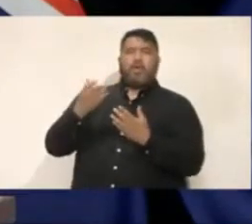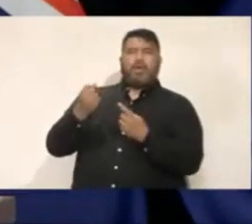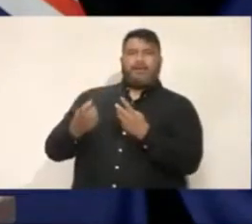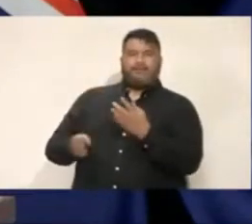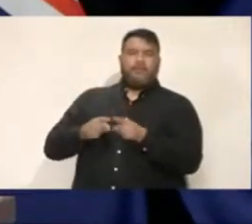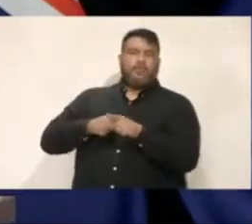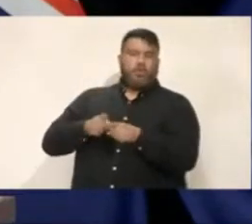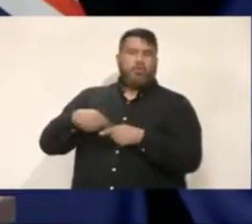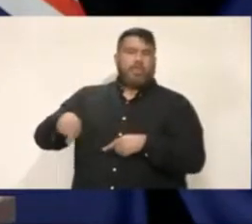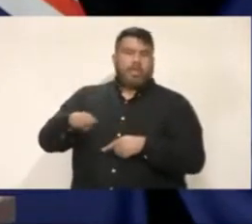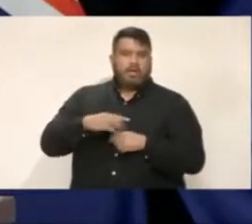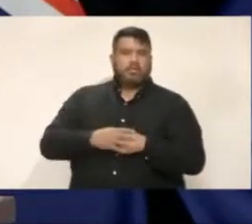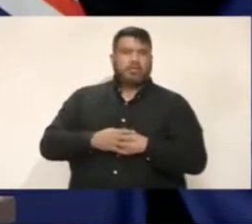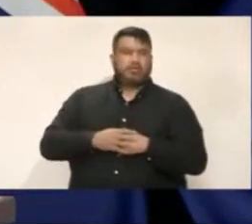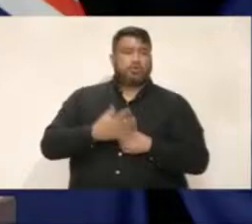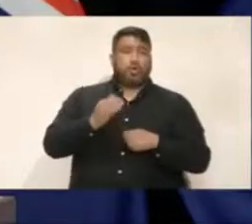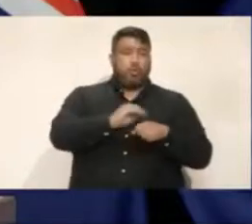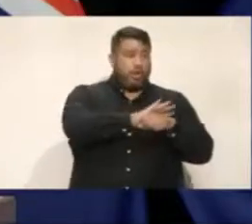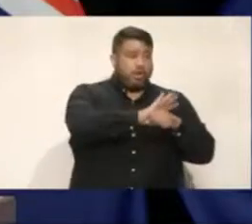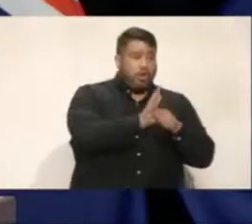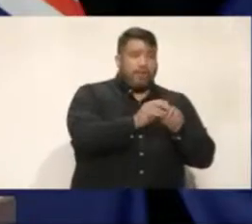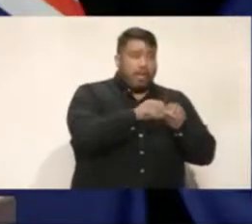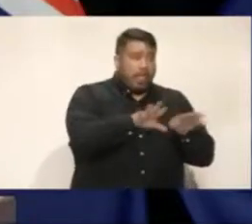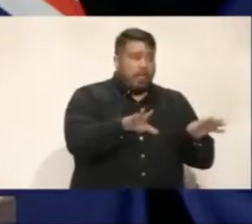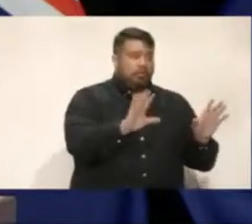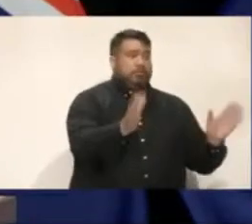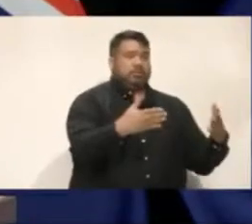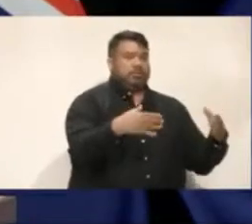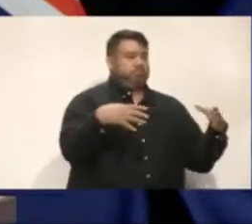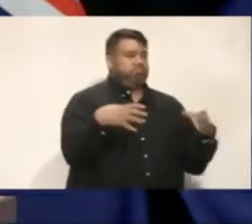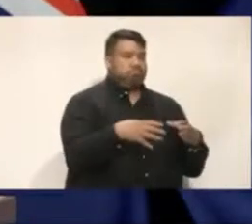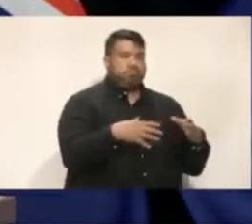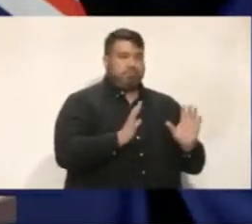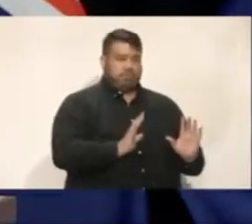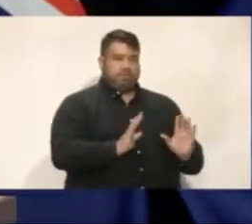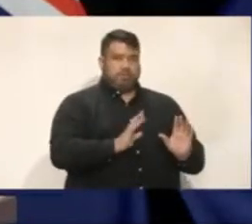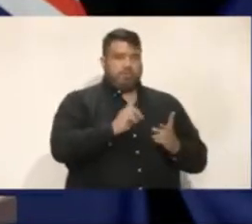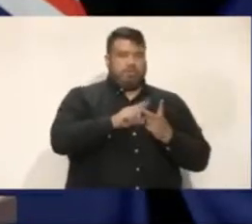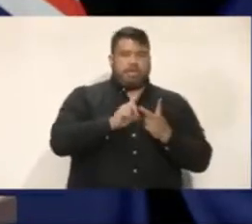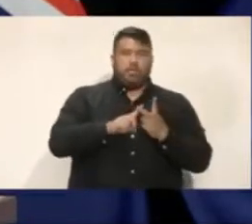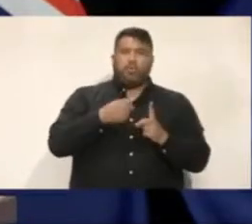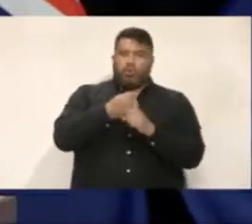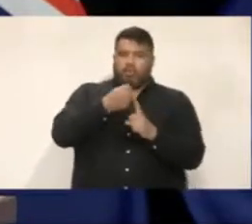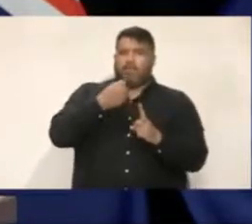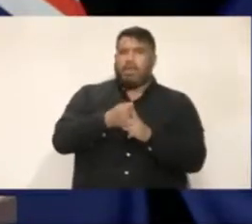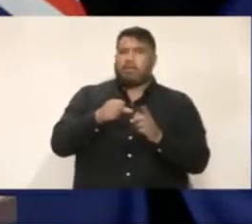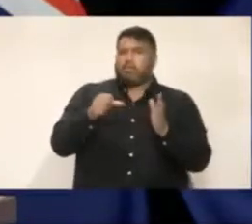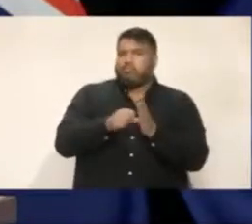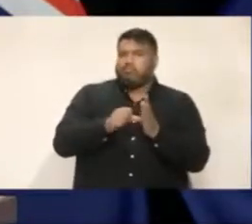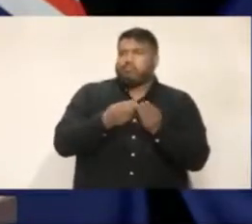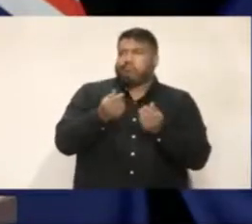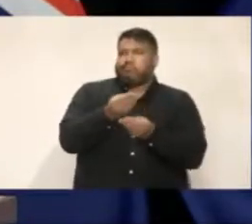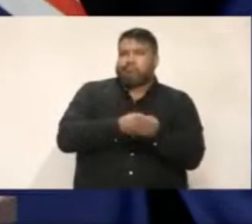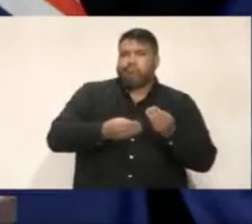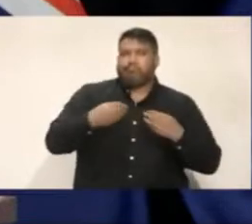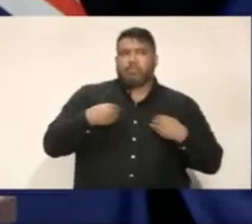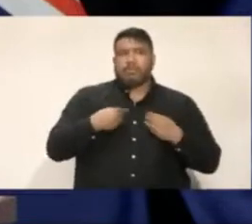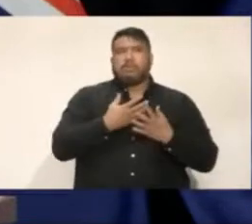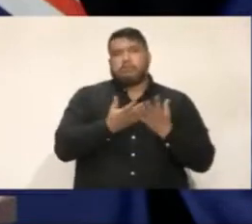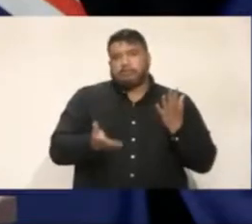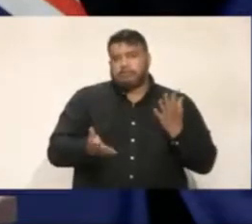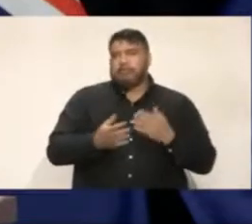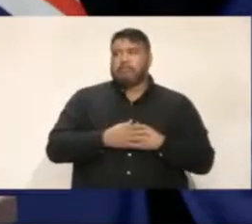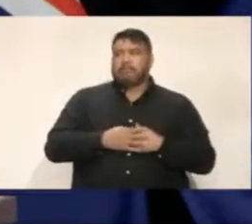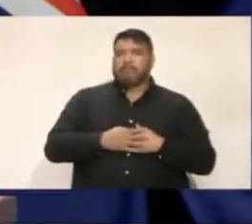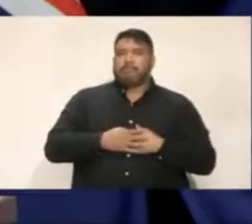been compliance with the rules, along with the consideration of the cost and impact of restrictions. That includes, for instance, the fact